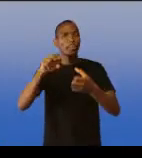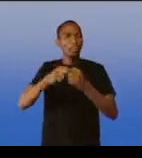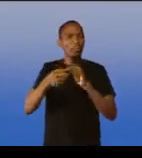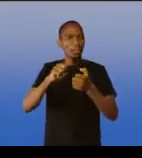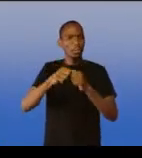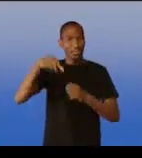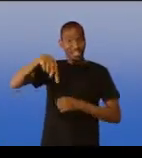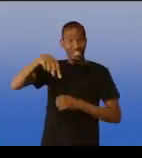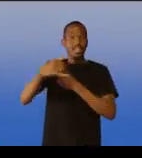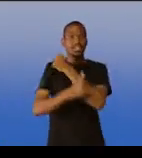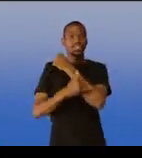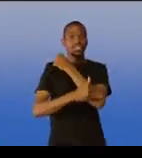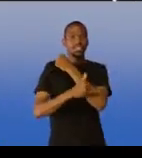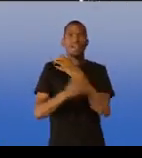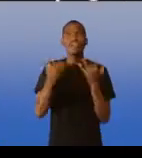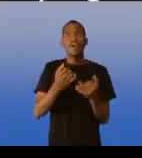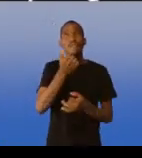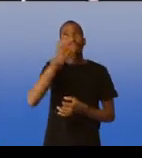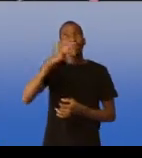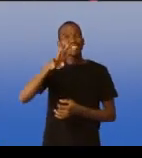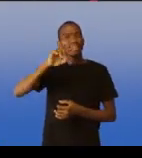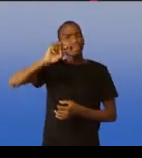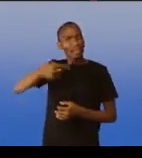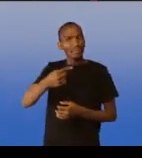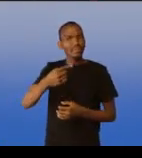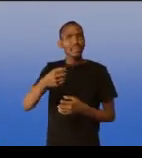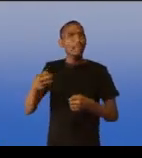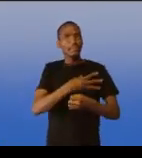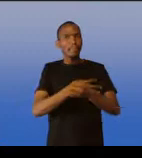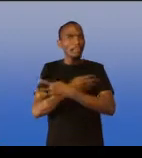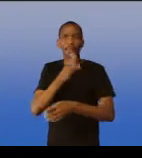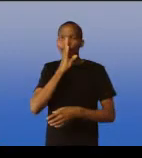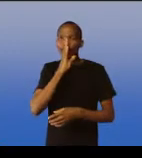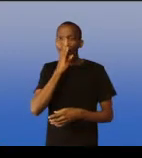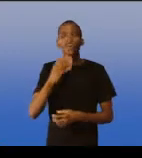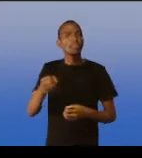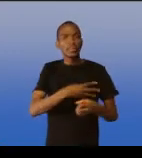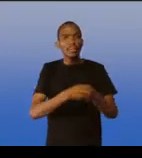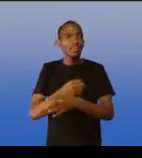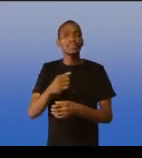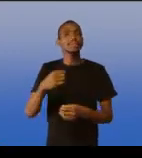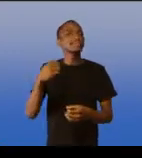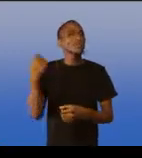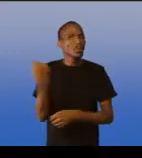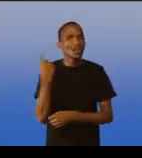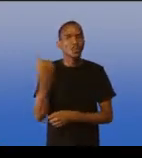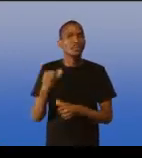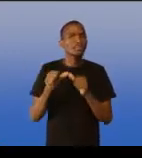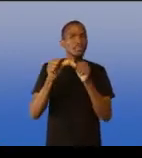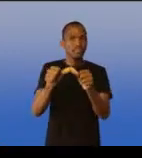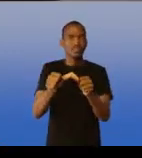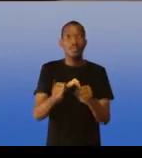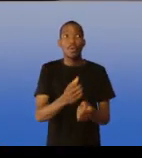country. There are almost 14,000 new infections every year. That's 37 new infections every day. 1